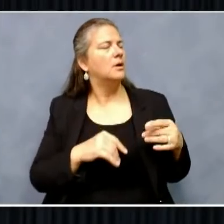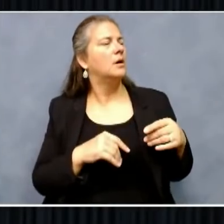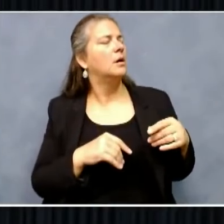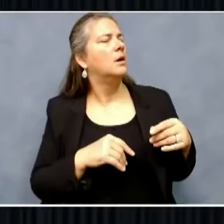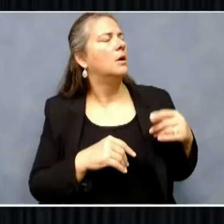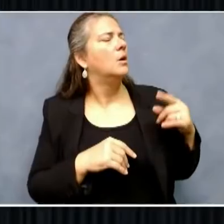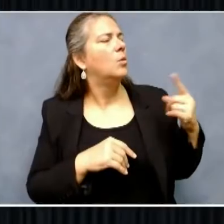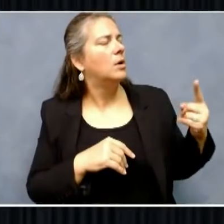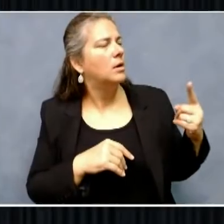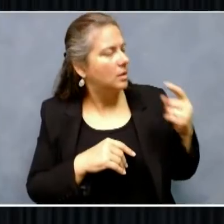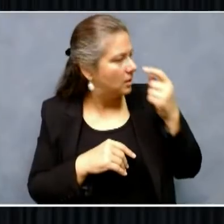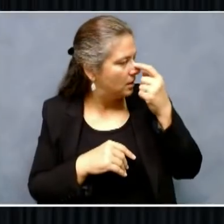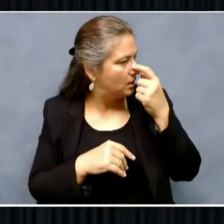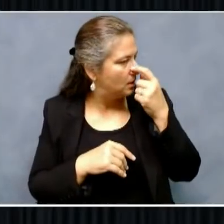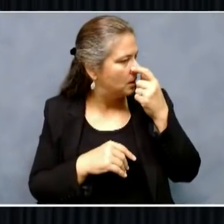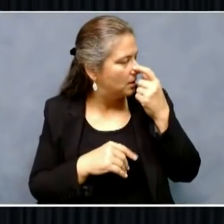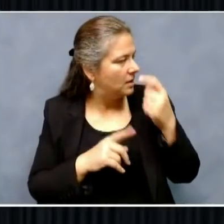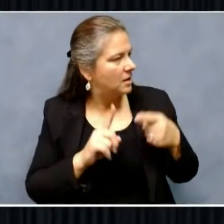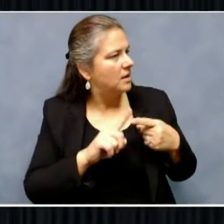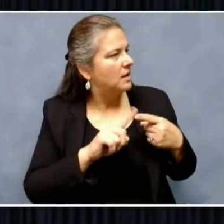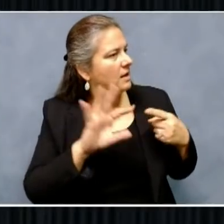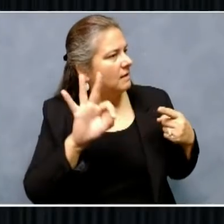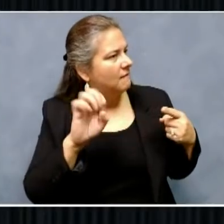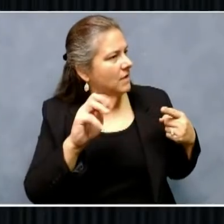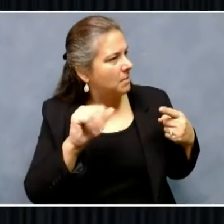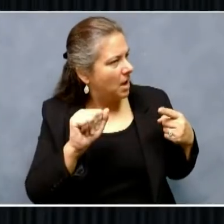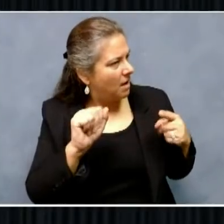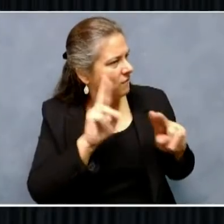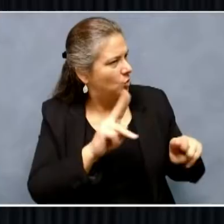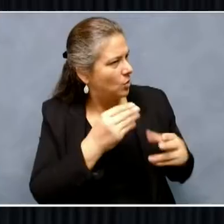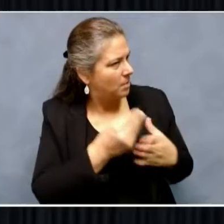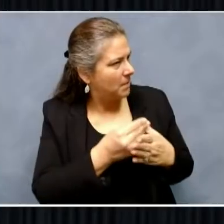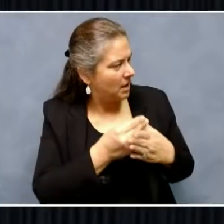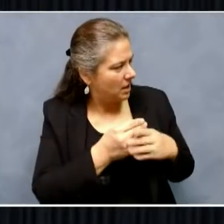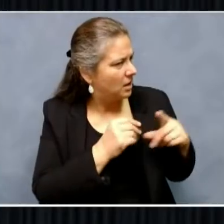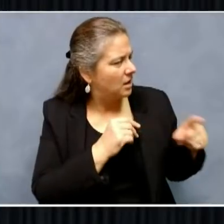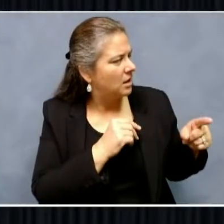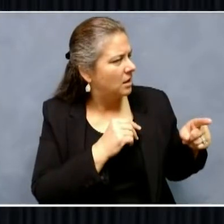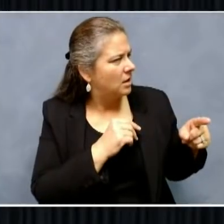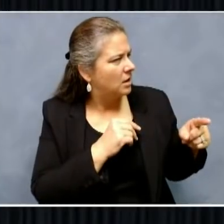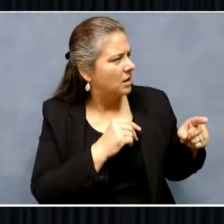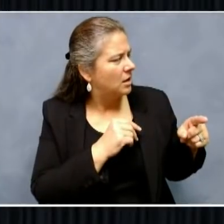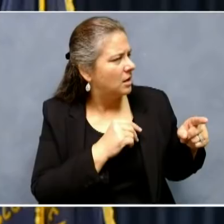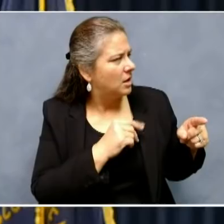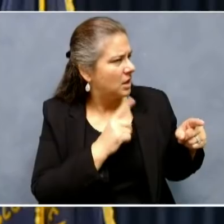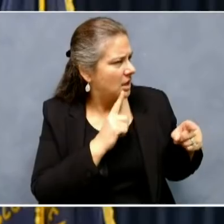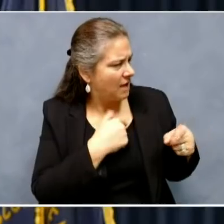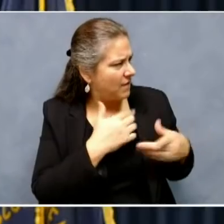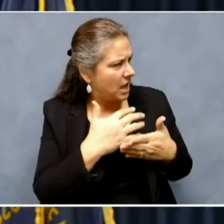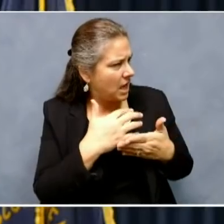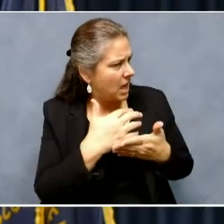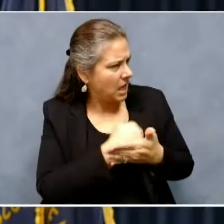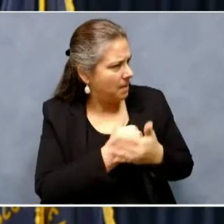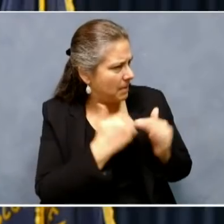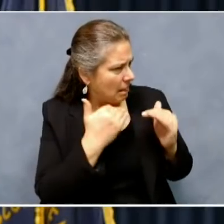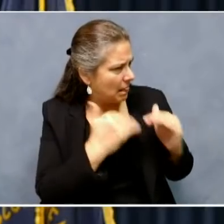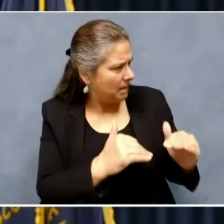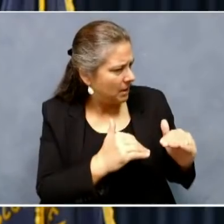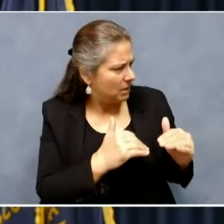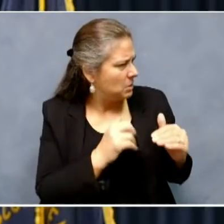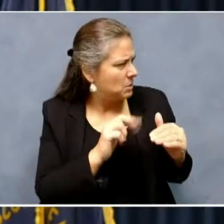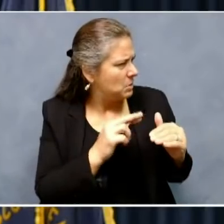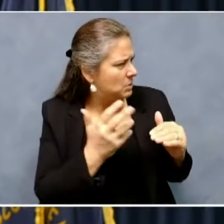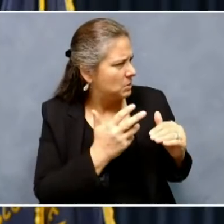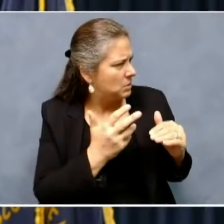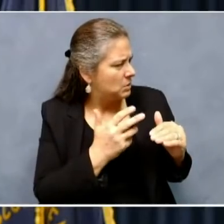the FEMA funeral money. Yes. Is there an income limit or anything like that for people